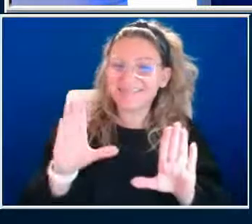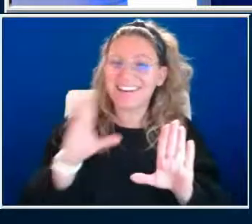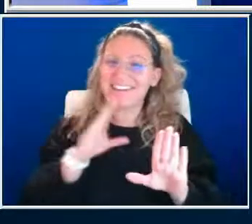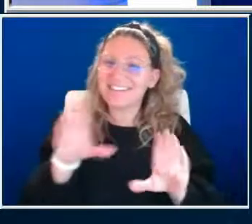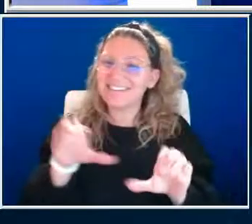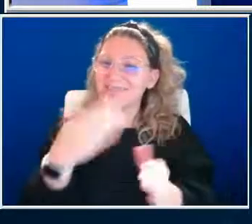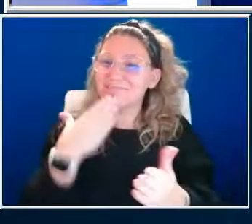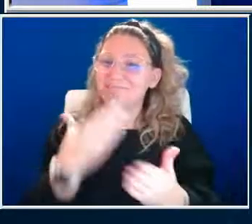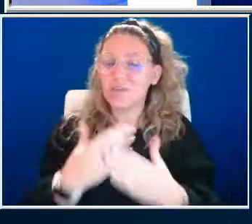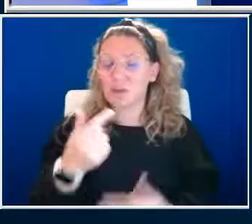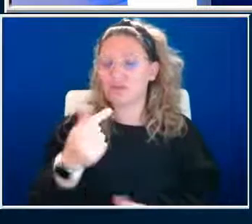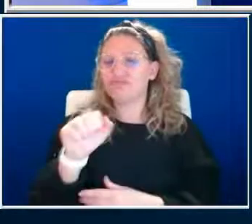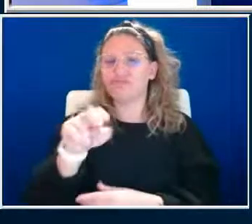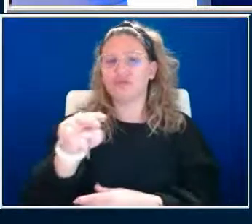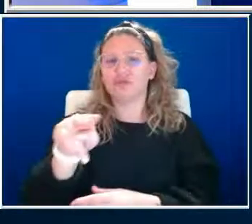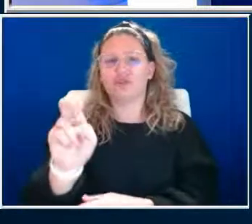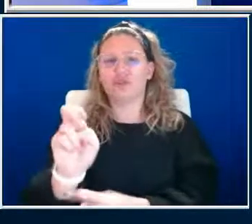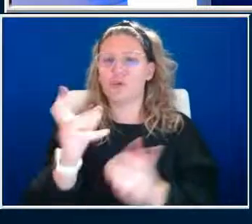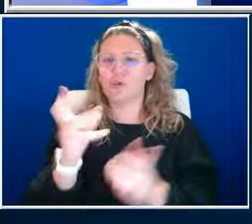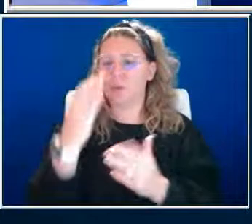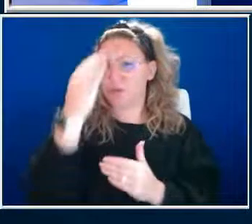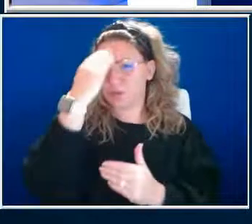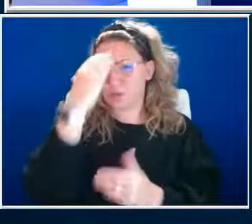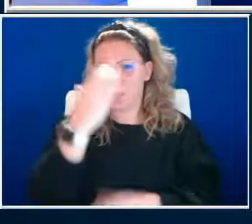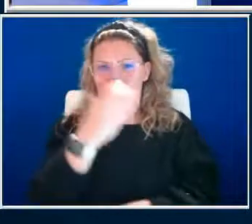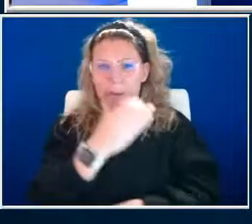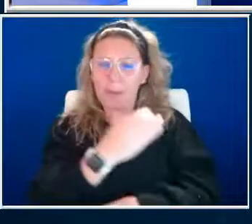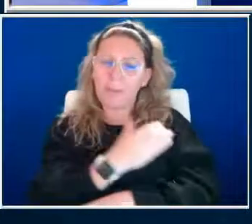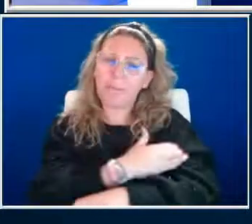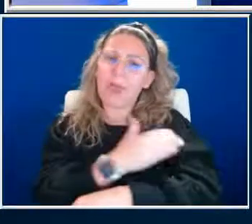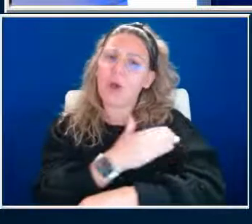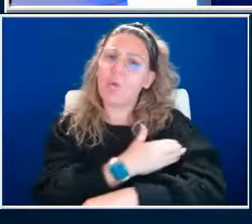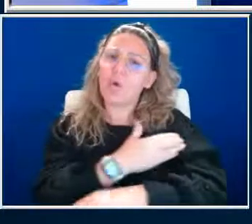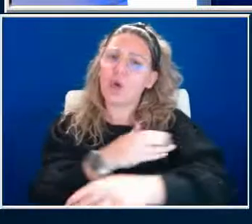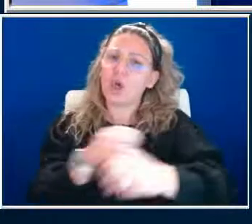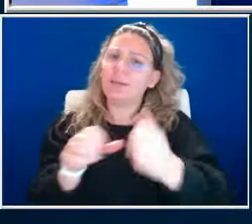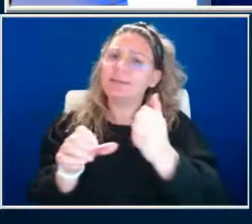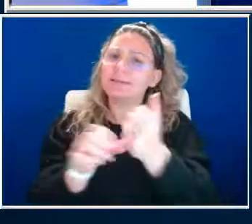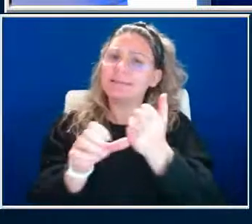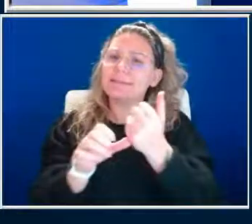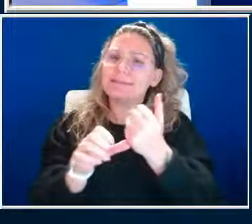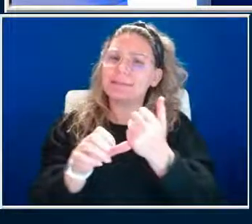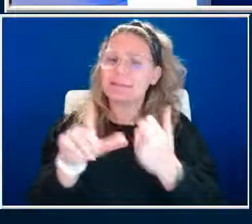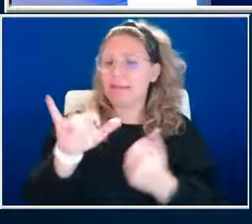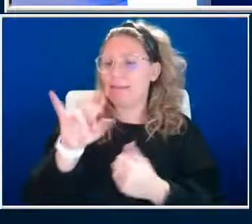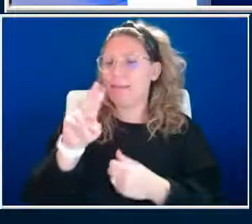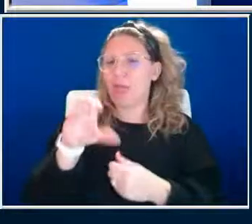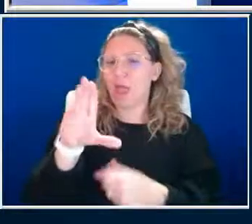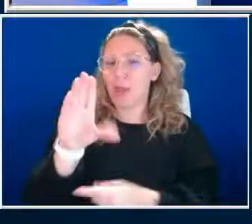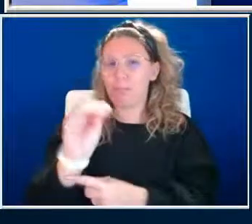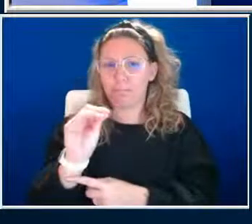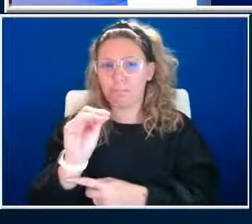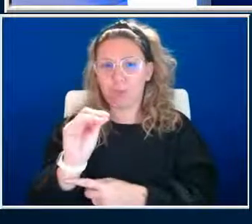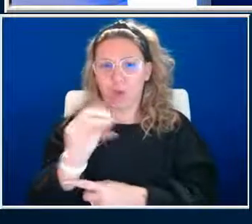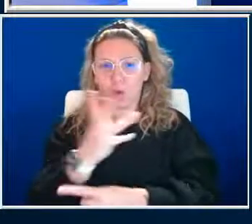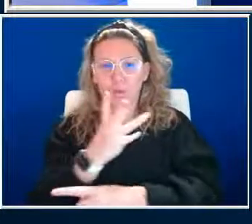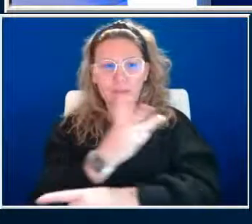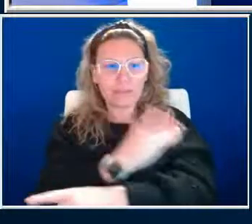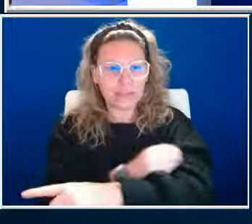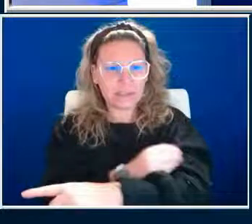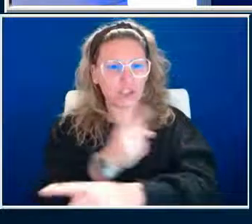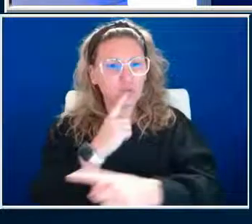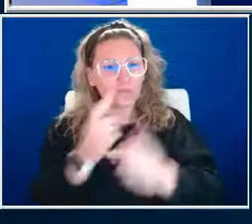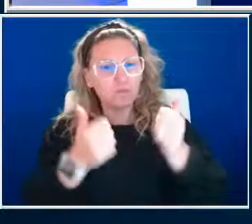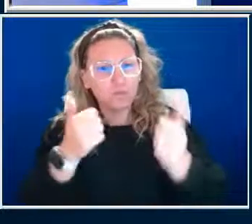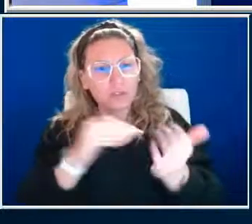to know, how does the power-assisted liposuction work on long-term swelling? Which one of my docs was talking about that one?